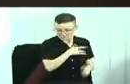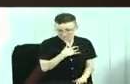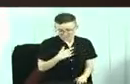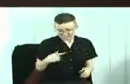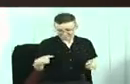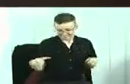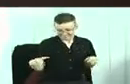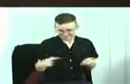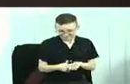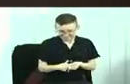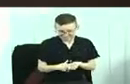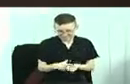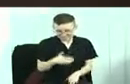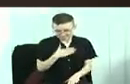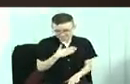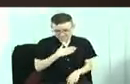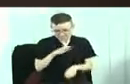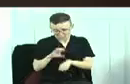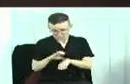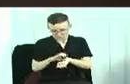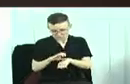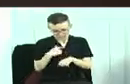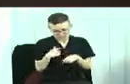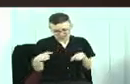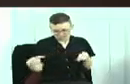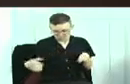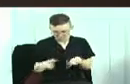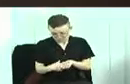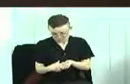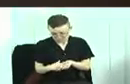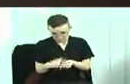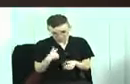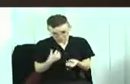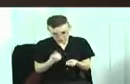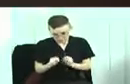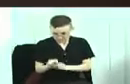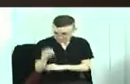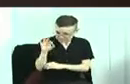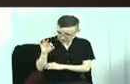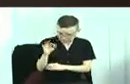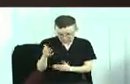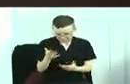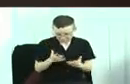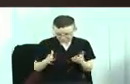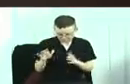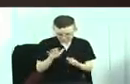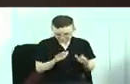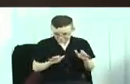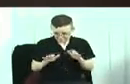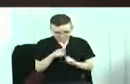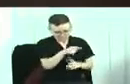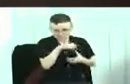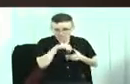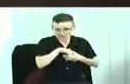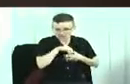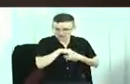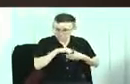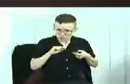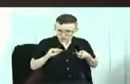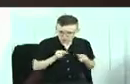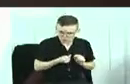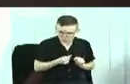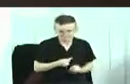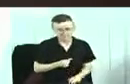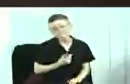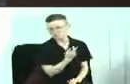with that particular faith that he was trying to be a pastor of. And it was a real internal hurt and a real internal struggle. And